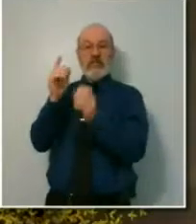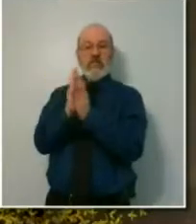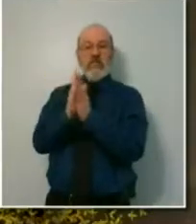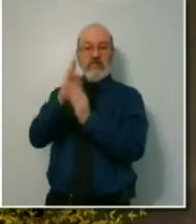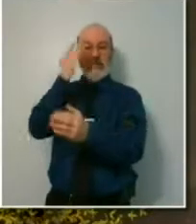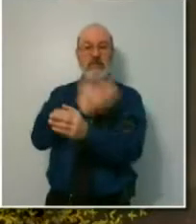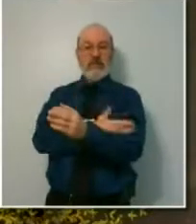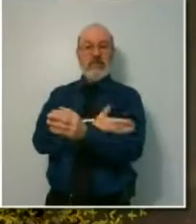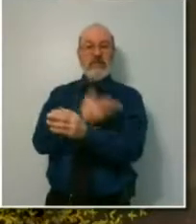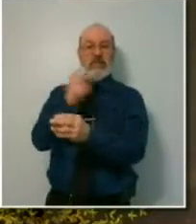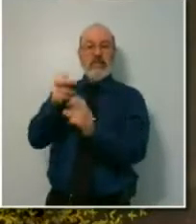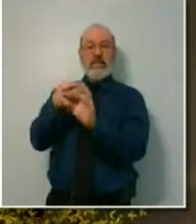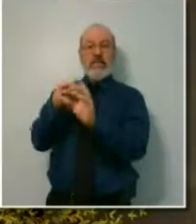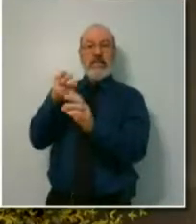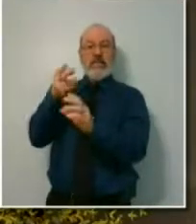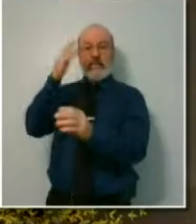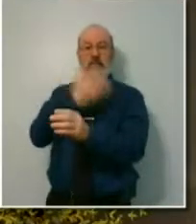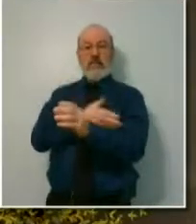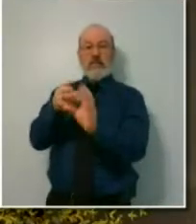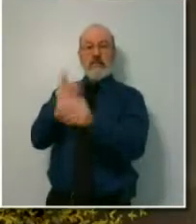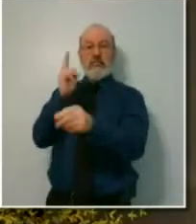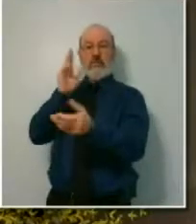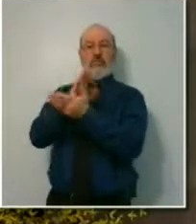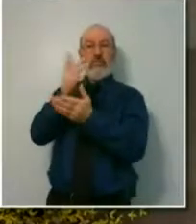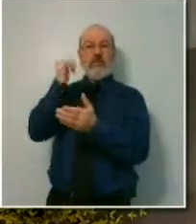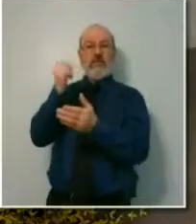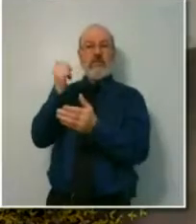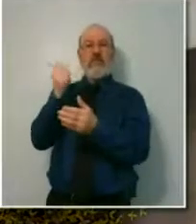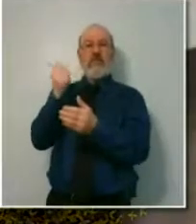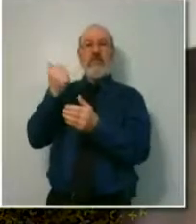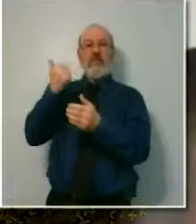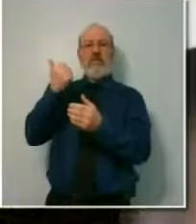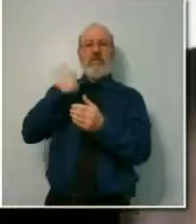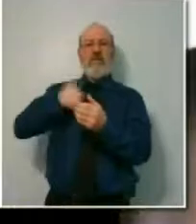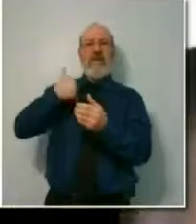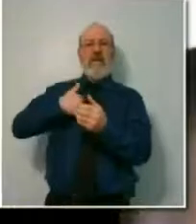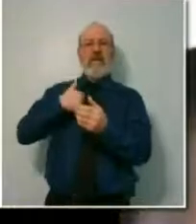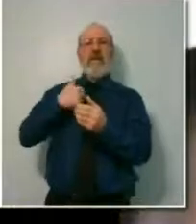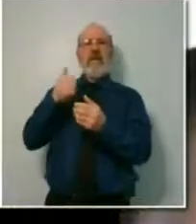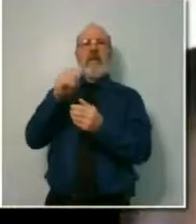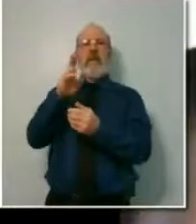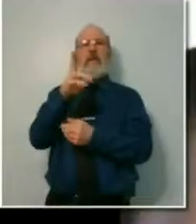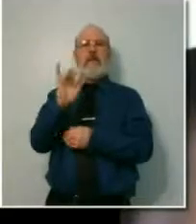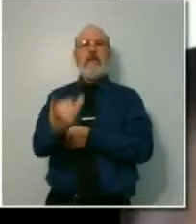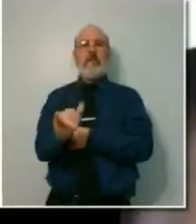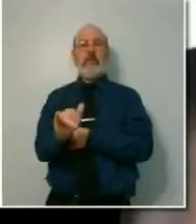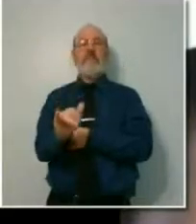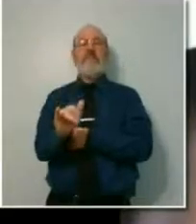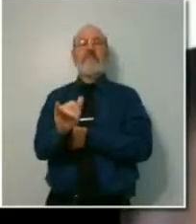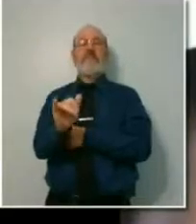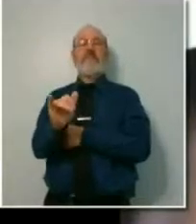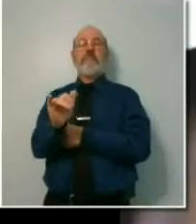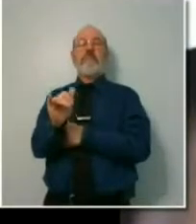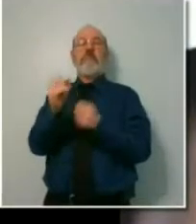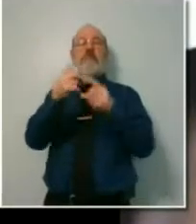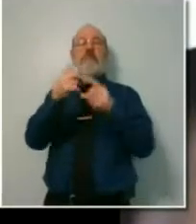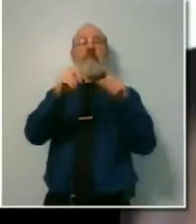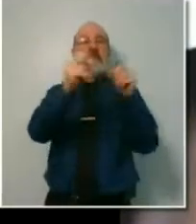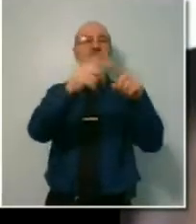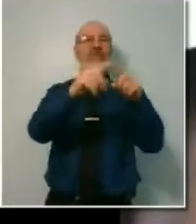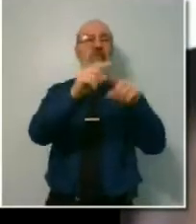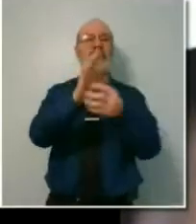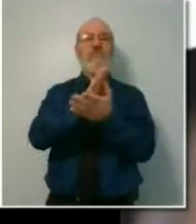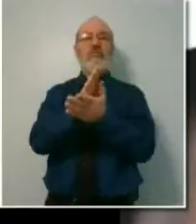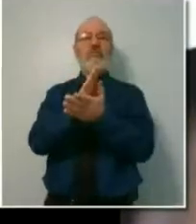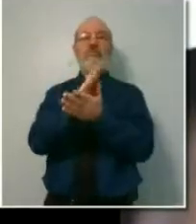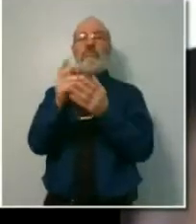out of school because of bullying by both teachers and students. He's been in many different schools, but eventually when the